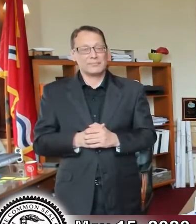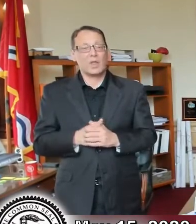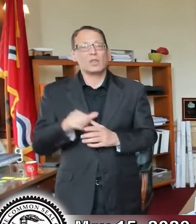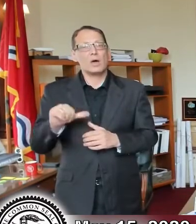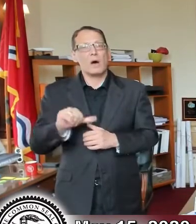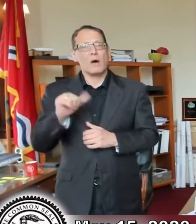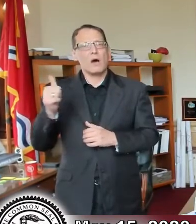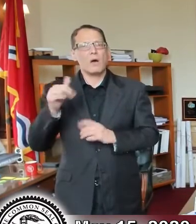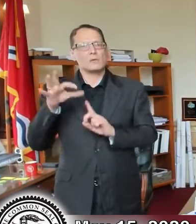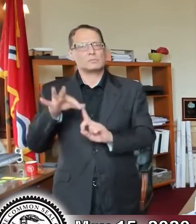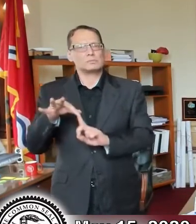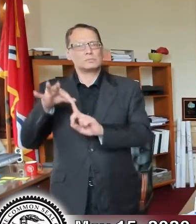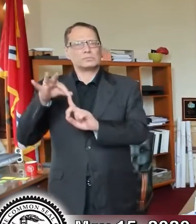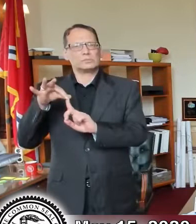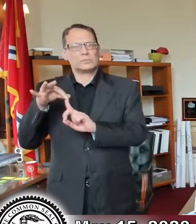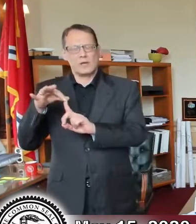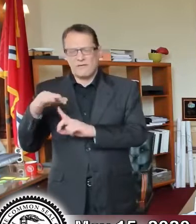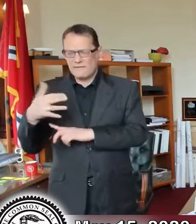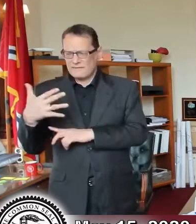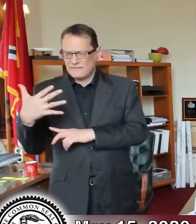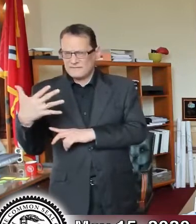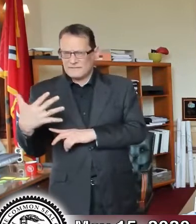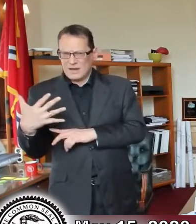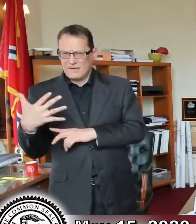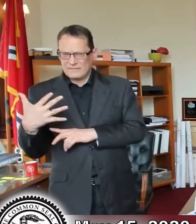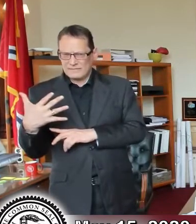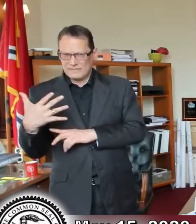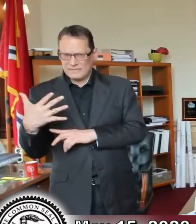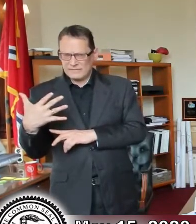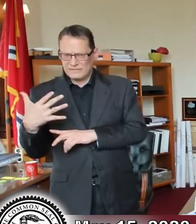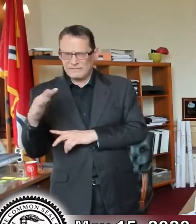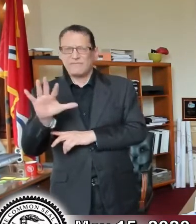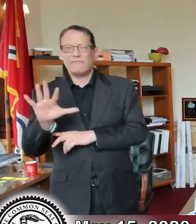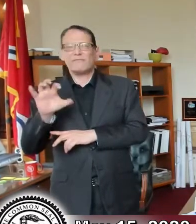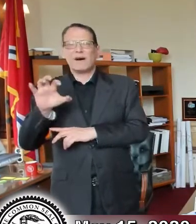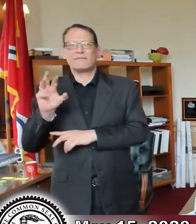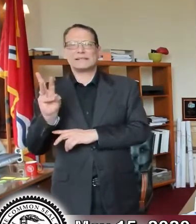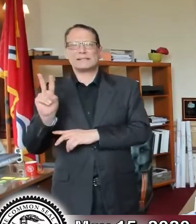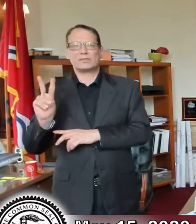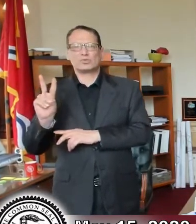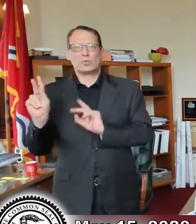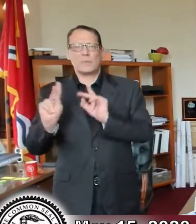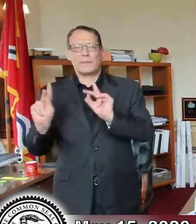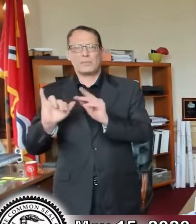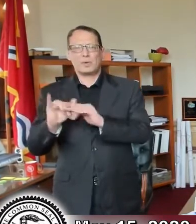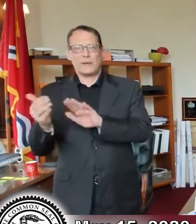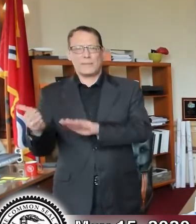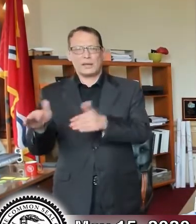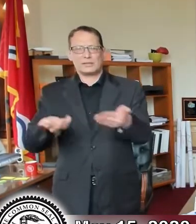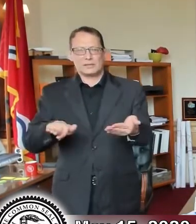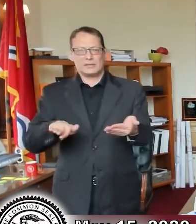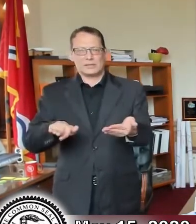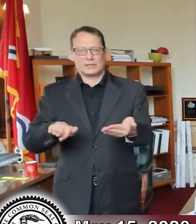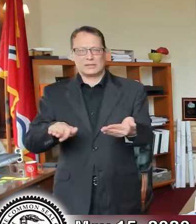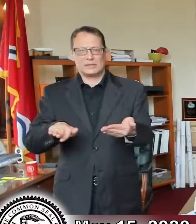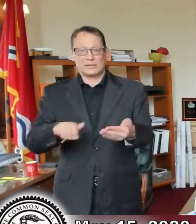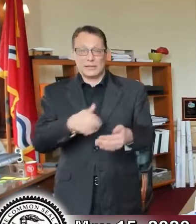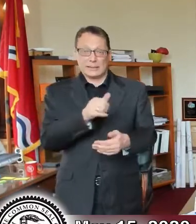for, unfortunately, the let me get the right number, 562 people who passed away of